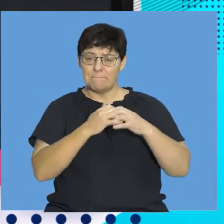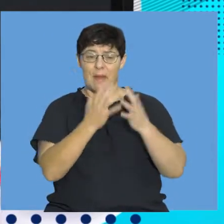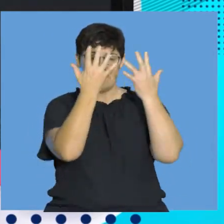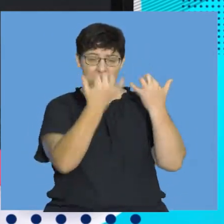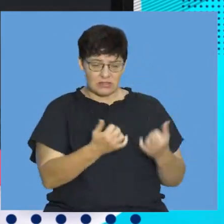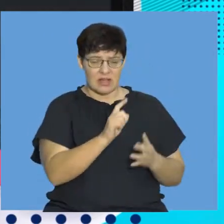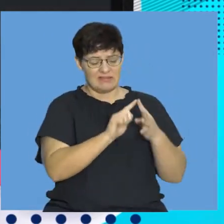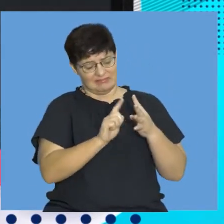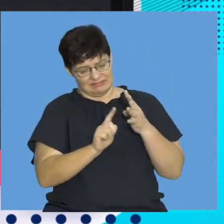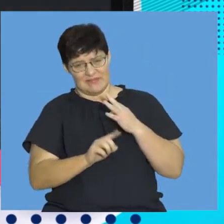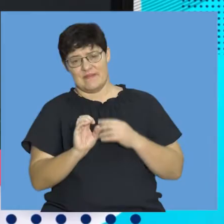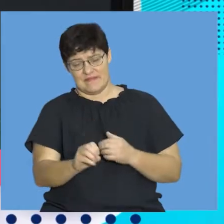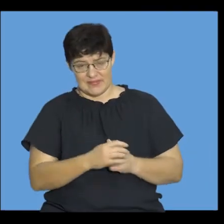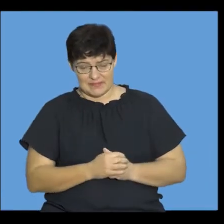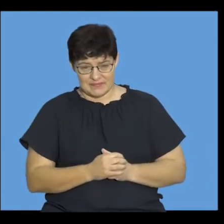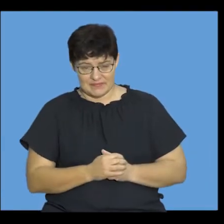there.